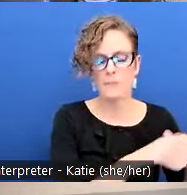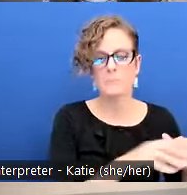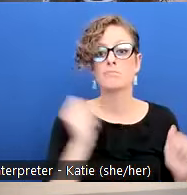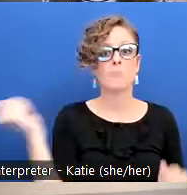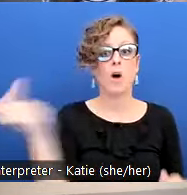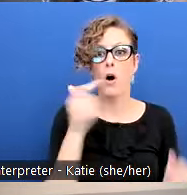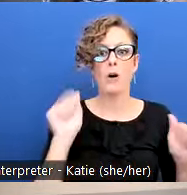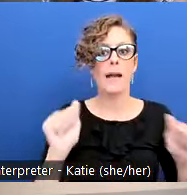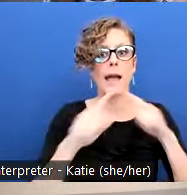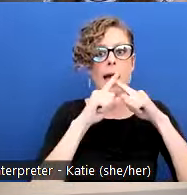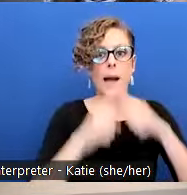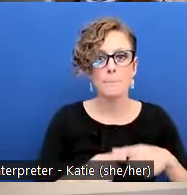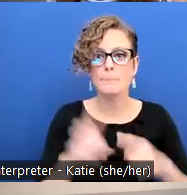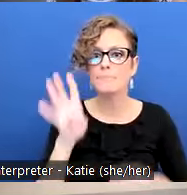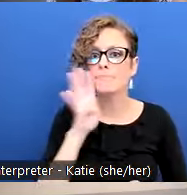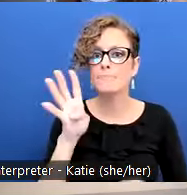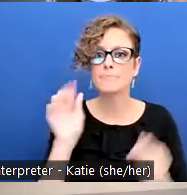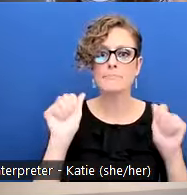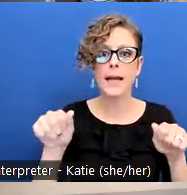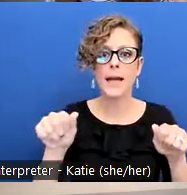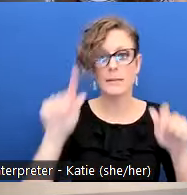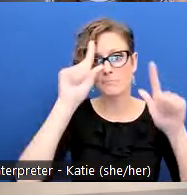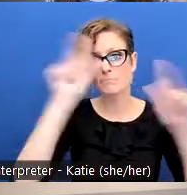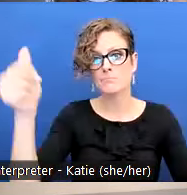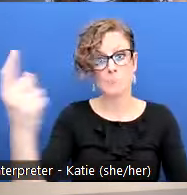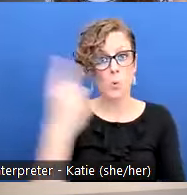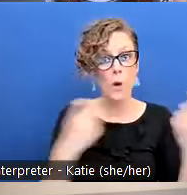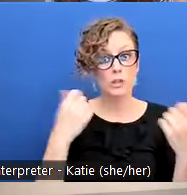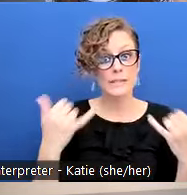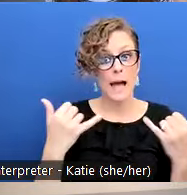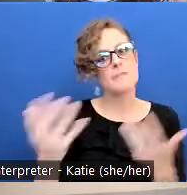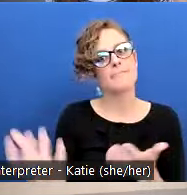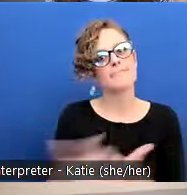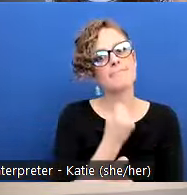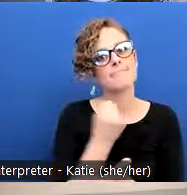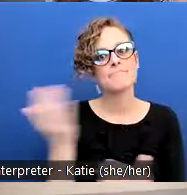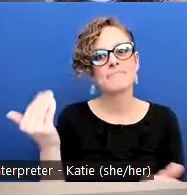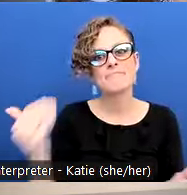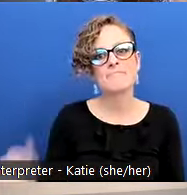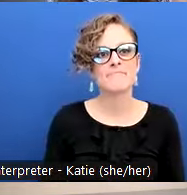jump in and talk. You just need to unmute to do so. So if you have questions, now is the time. We'd love to hear from you.